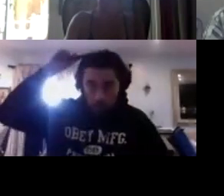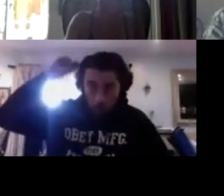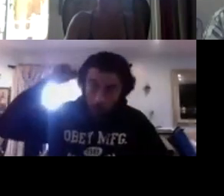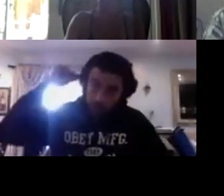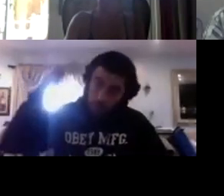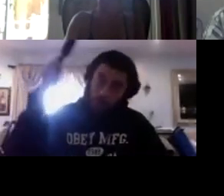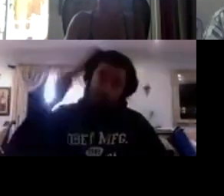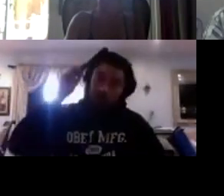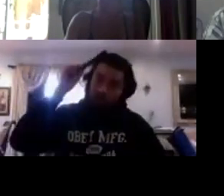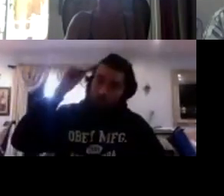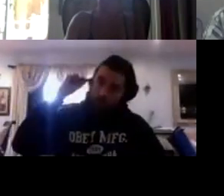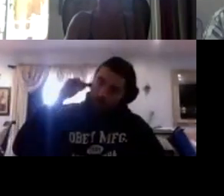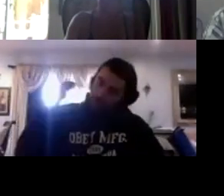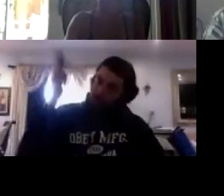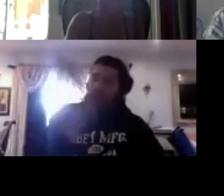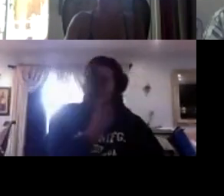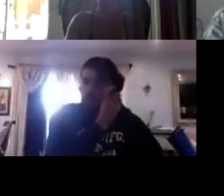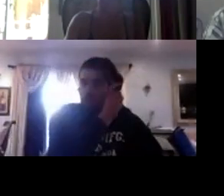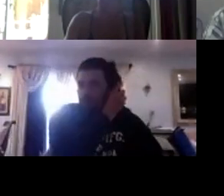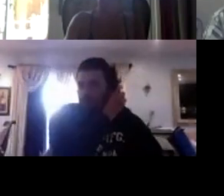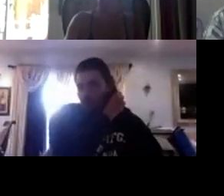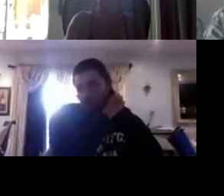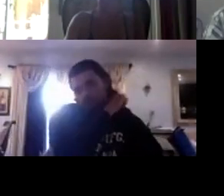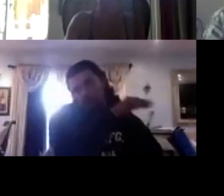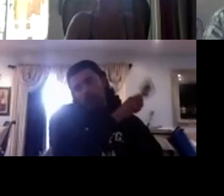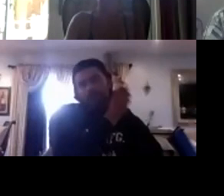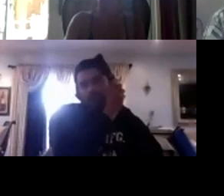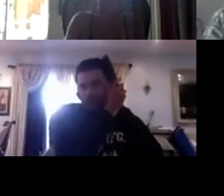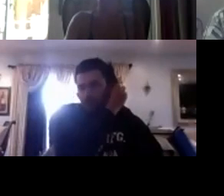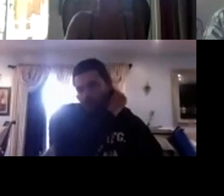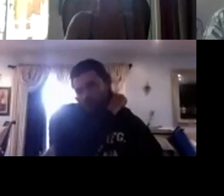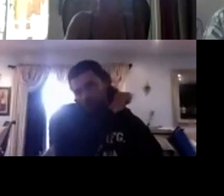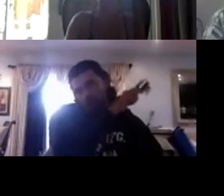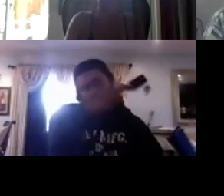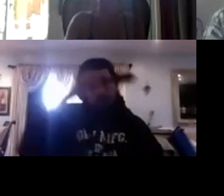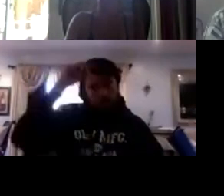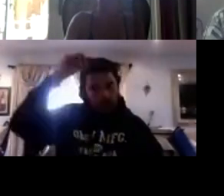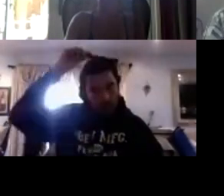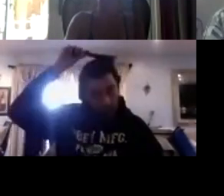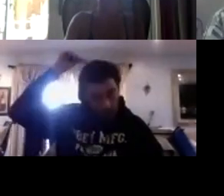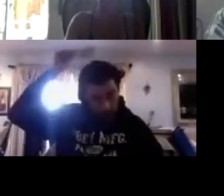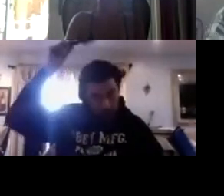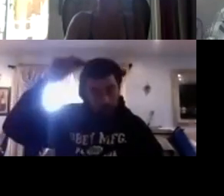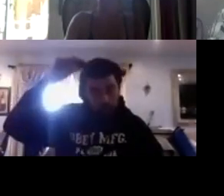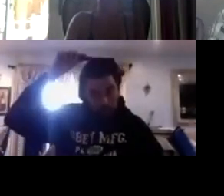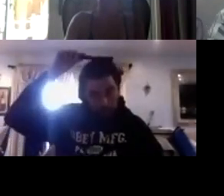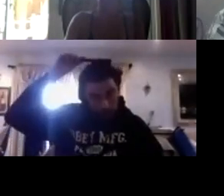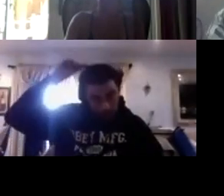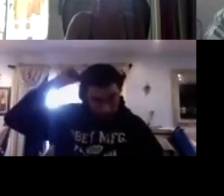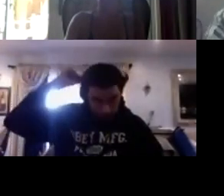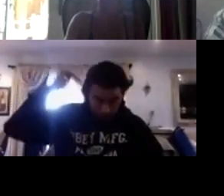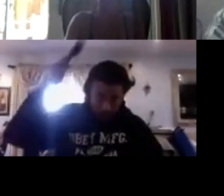timely. So I'm glad you shared that. And the labeling was so interesting too, because my mom, who grew up in the projects, if you